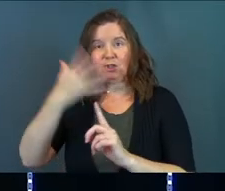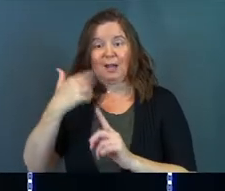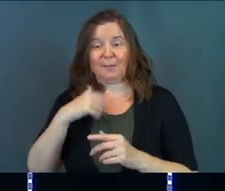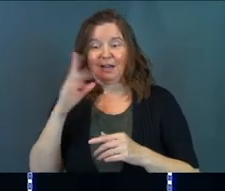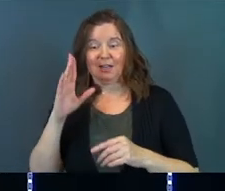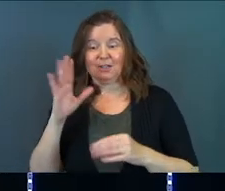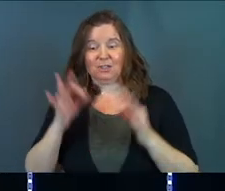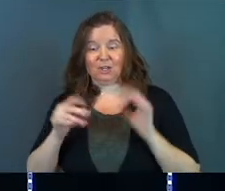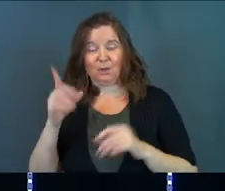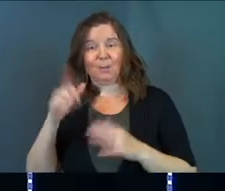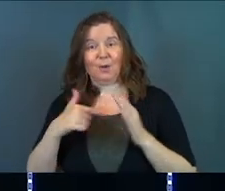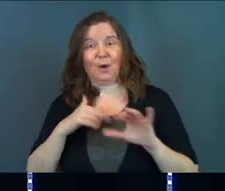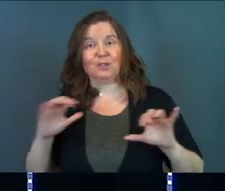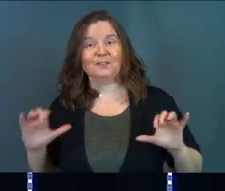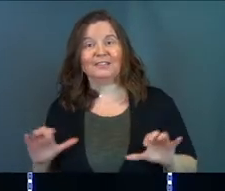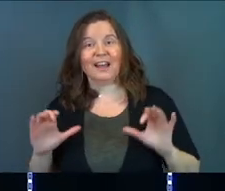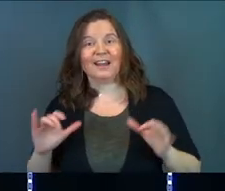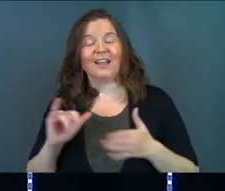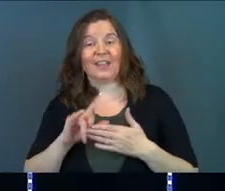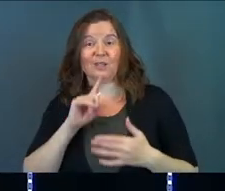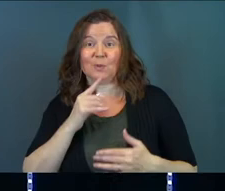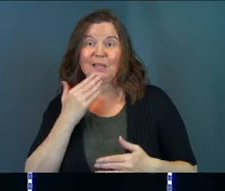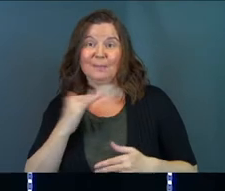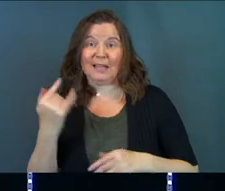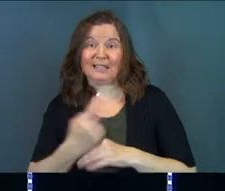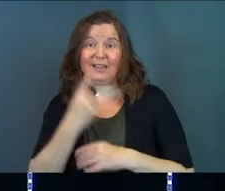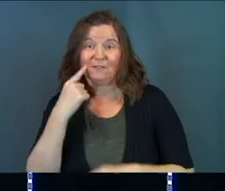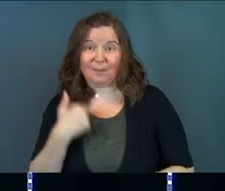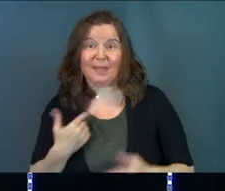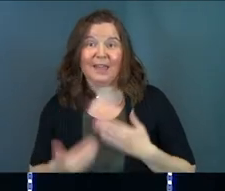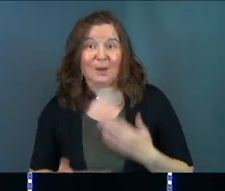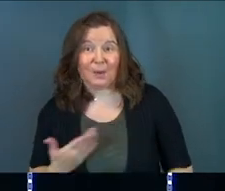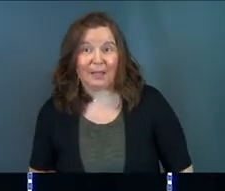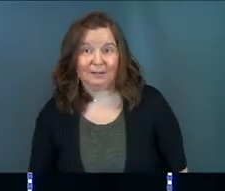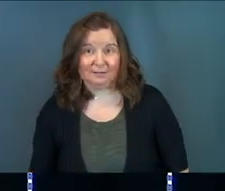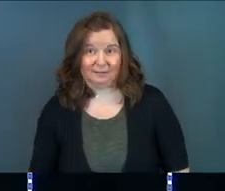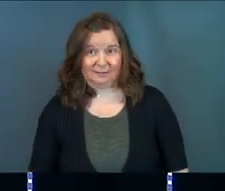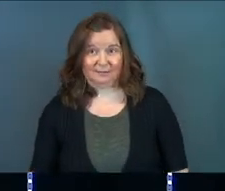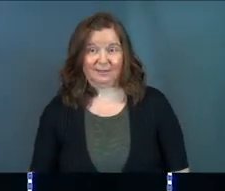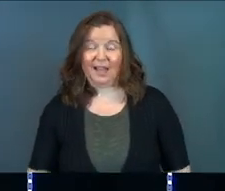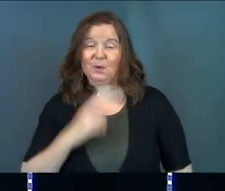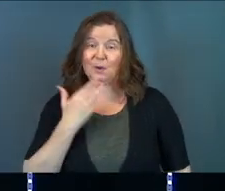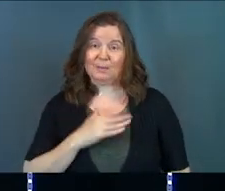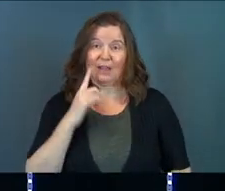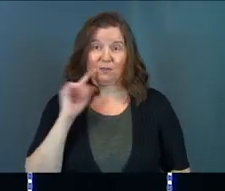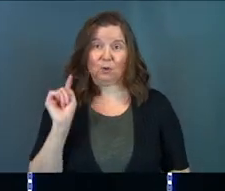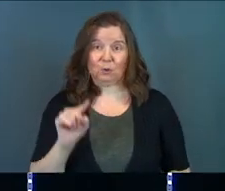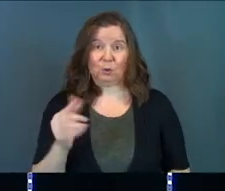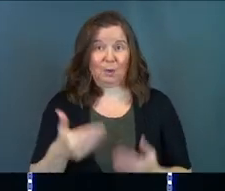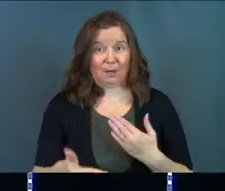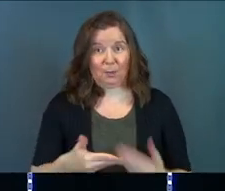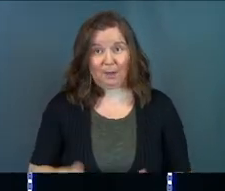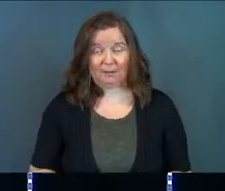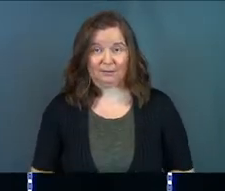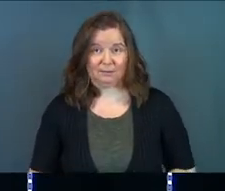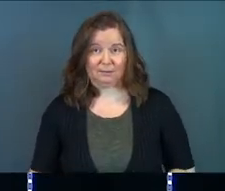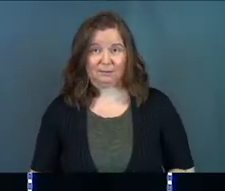I'm going to judge you by what you've done. And that's a really bad day for me anyway. And it's a really bad day for you